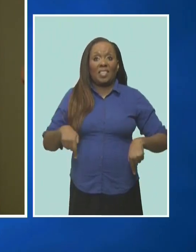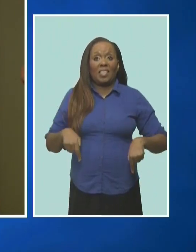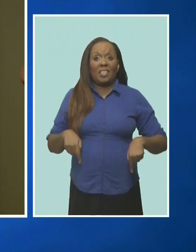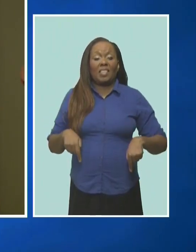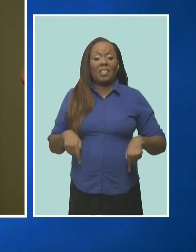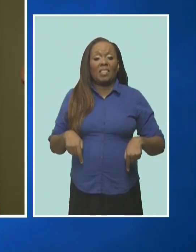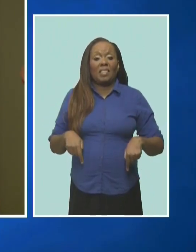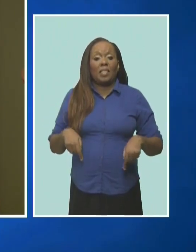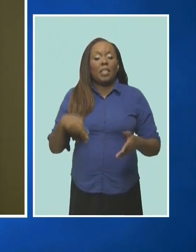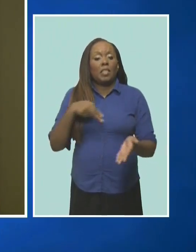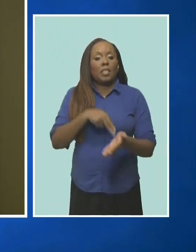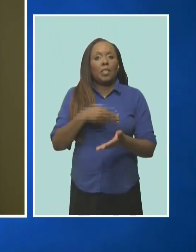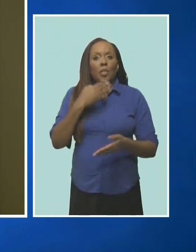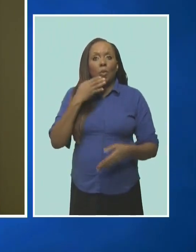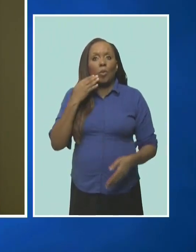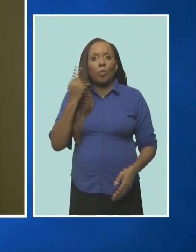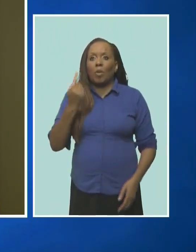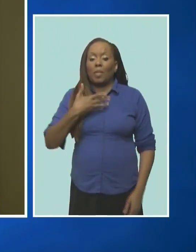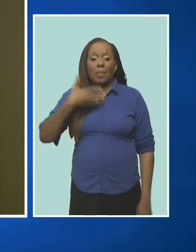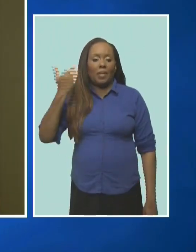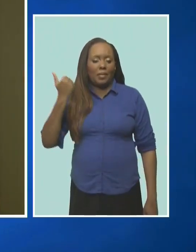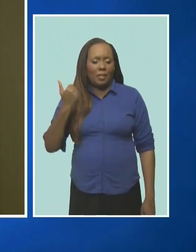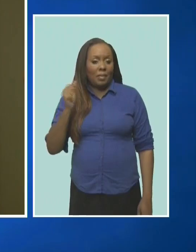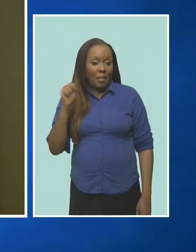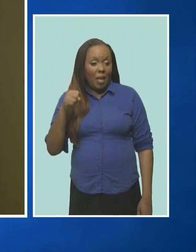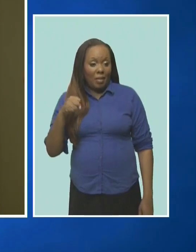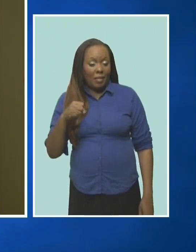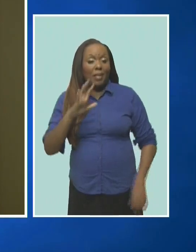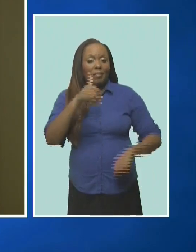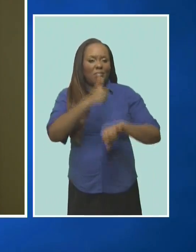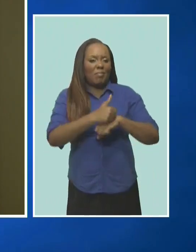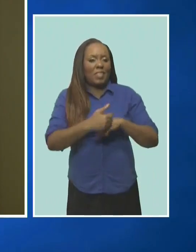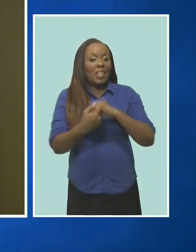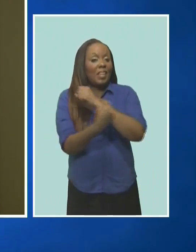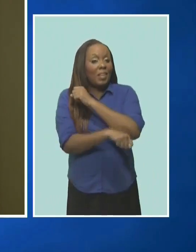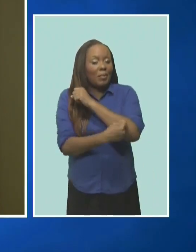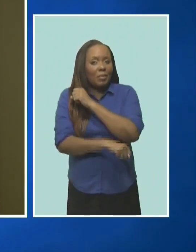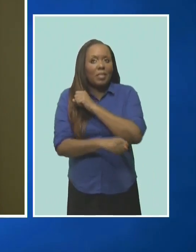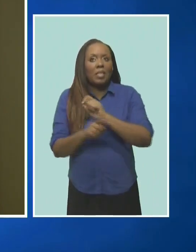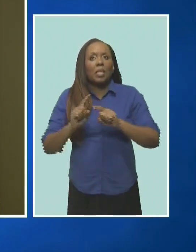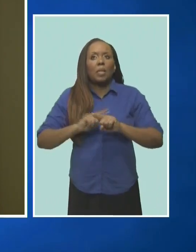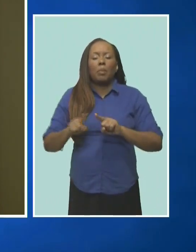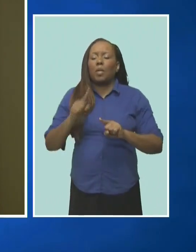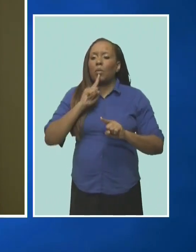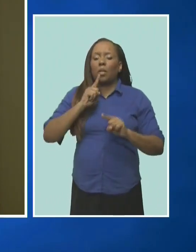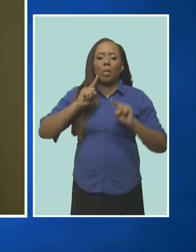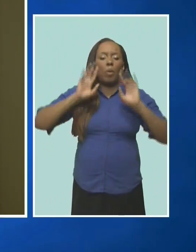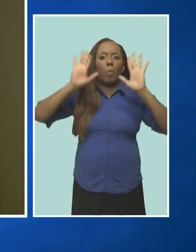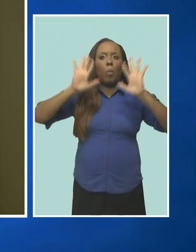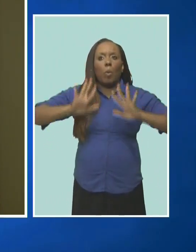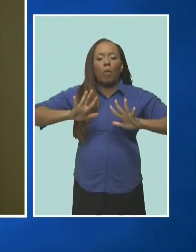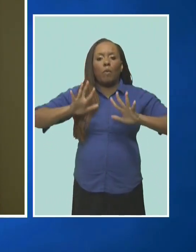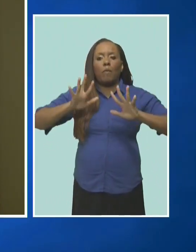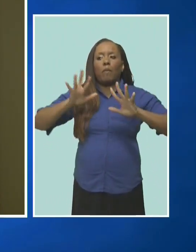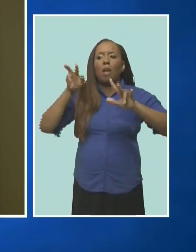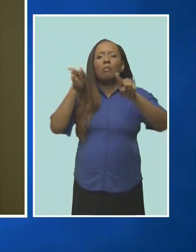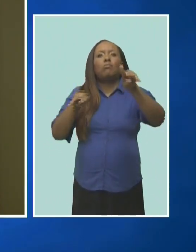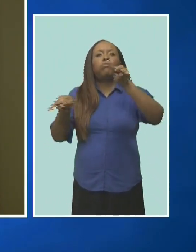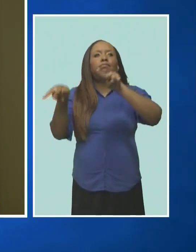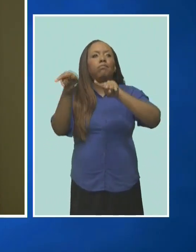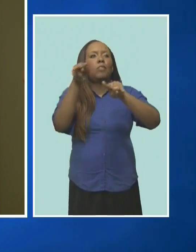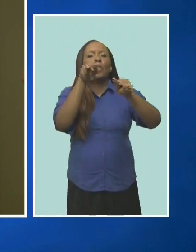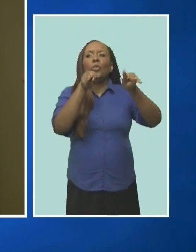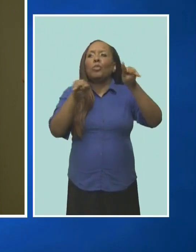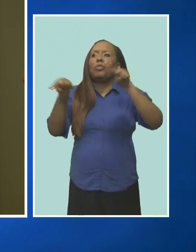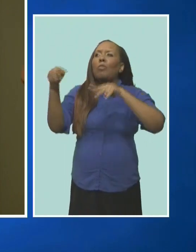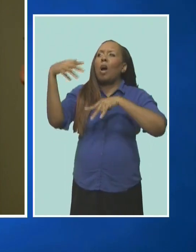in Barbados, not because it is situated in St. Thomas, but because of the pristine view and the care that is being